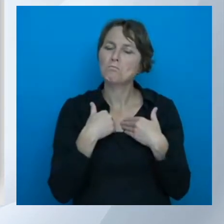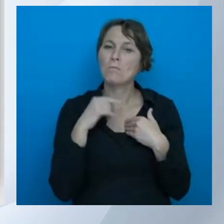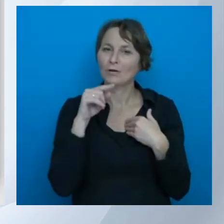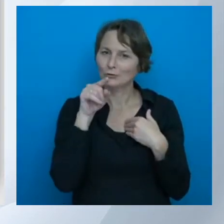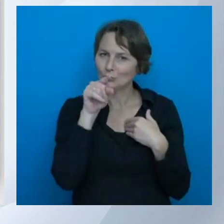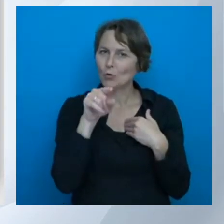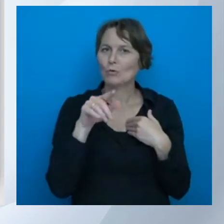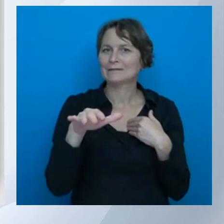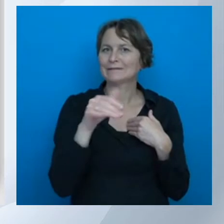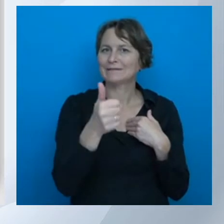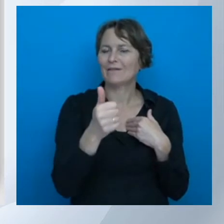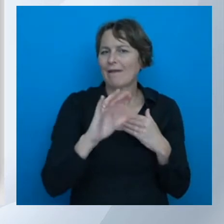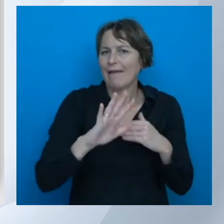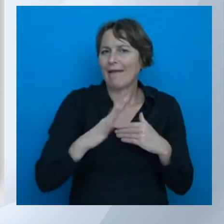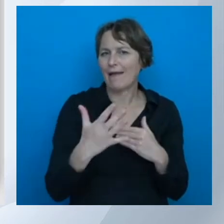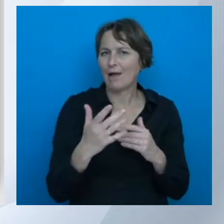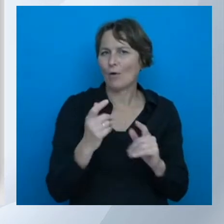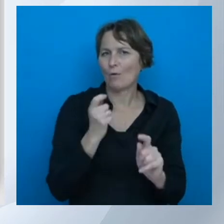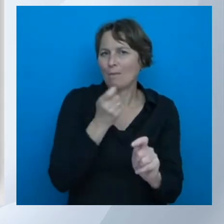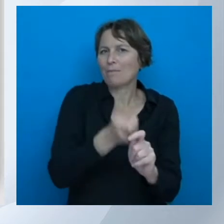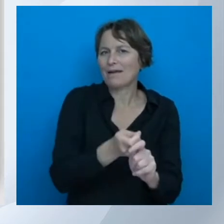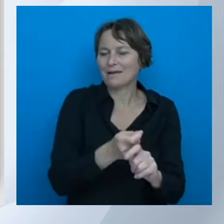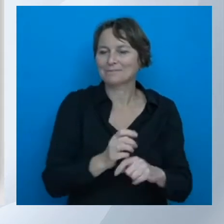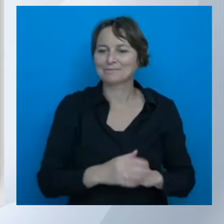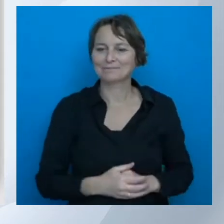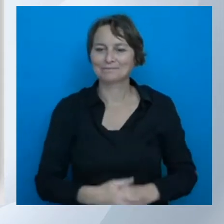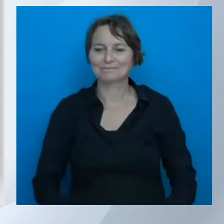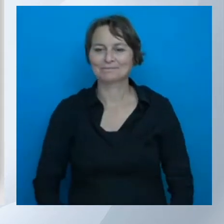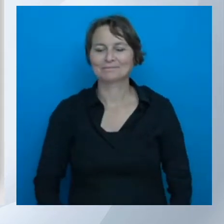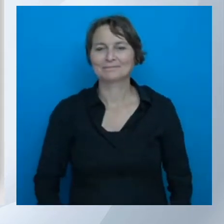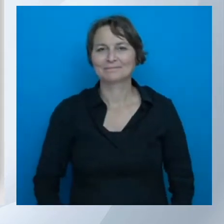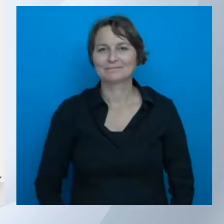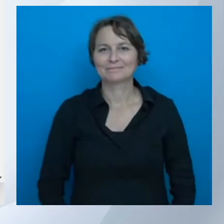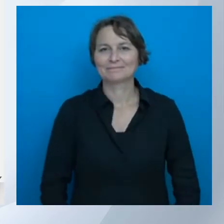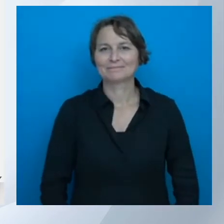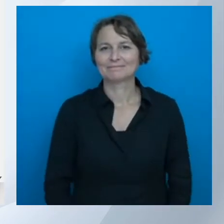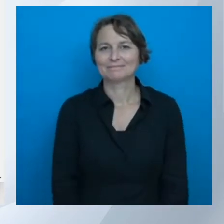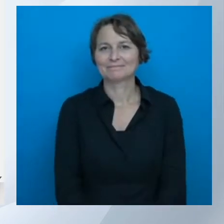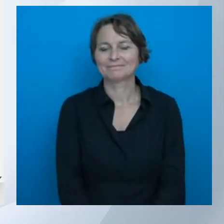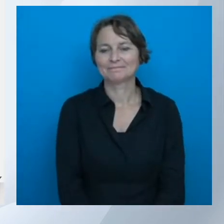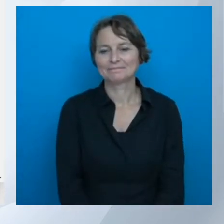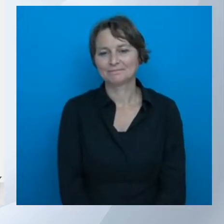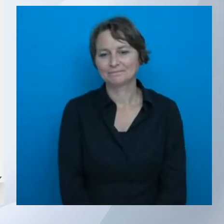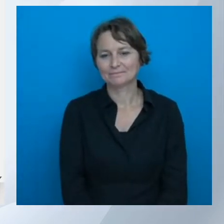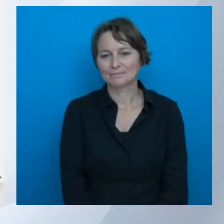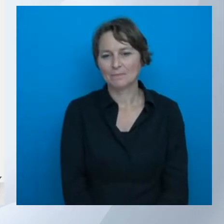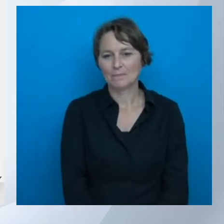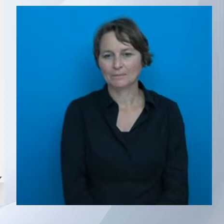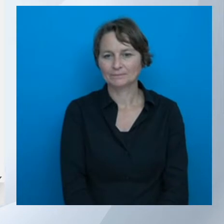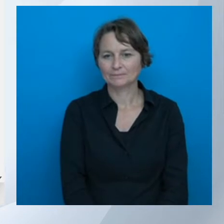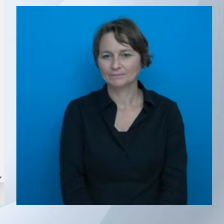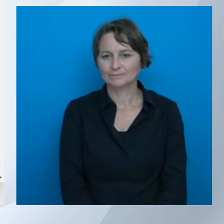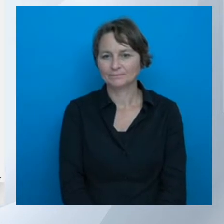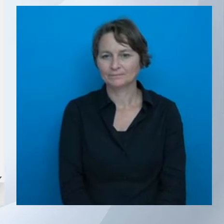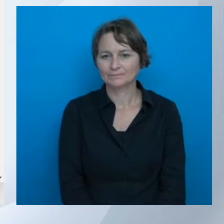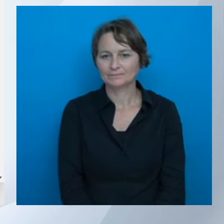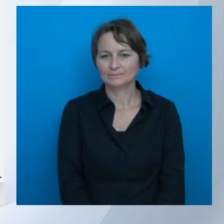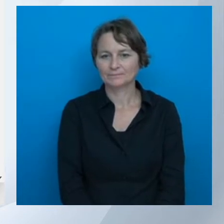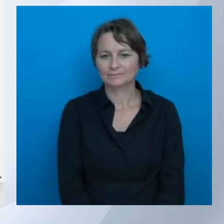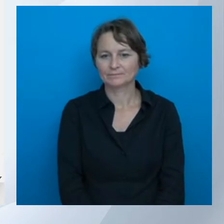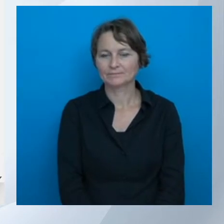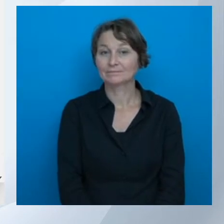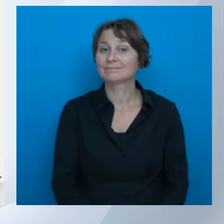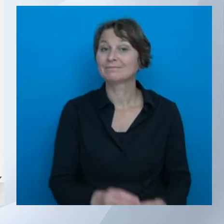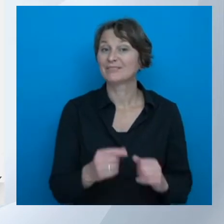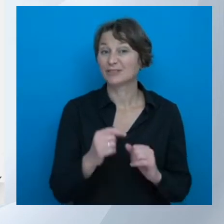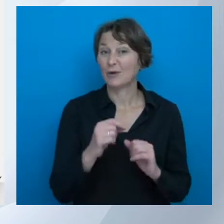scenario. So I'm switching over to the demo. And the name of the explainer that I want to walk